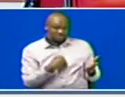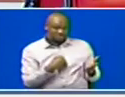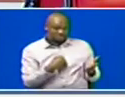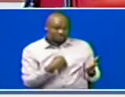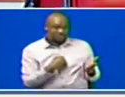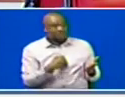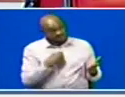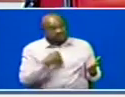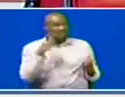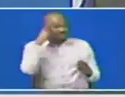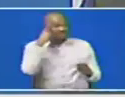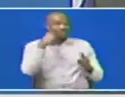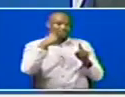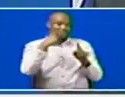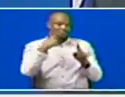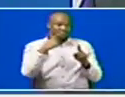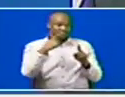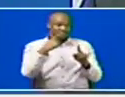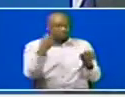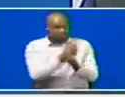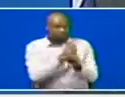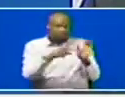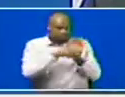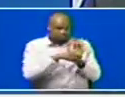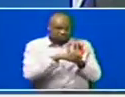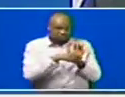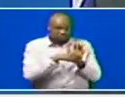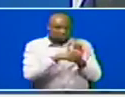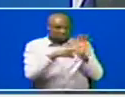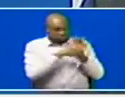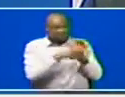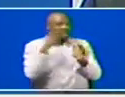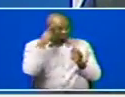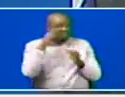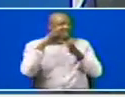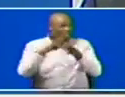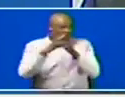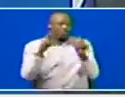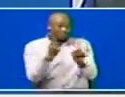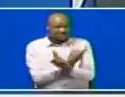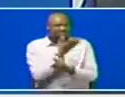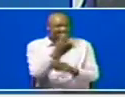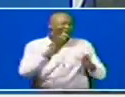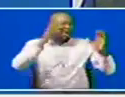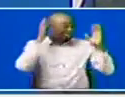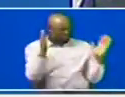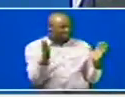too pessimistic. But certainly the cultural differences are so